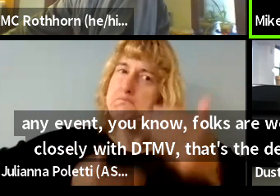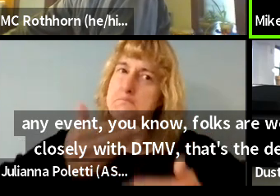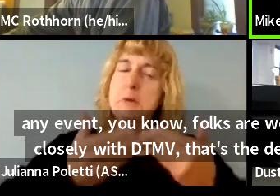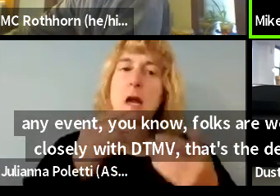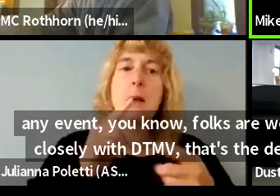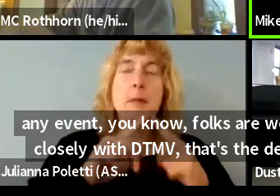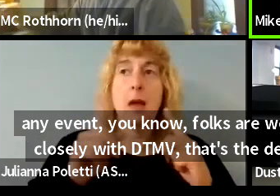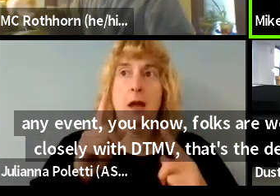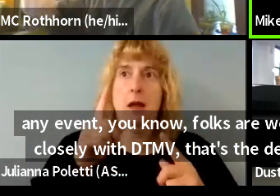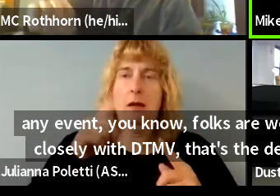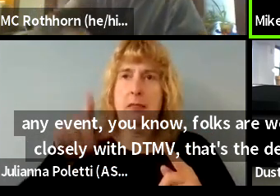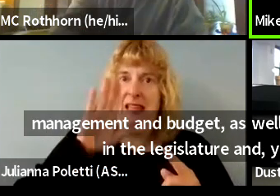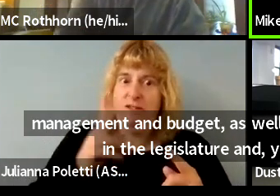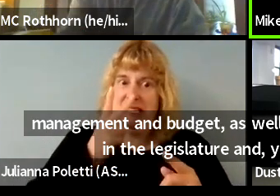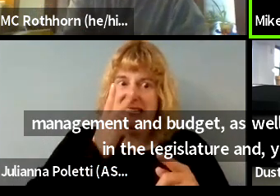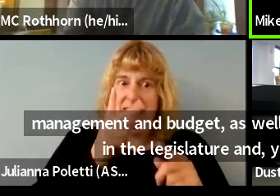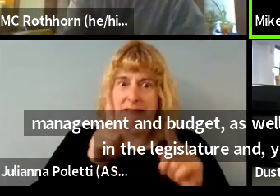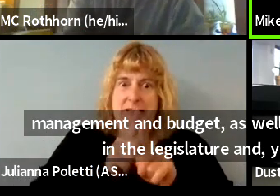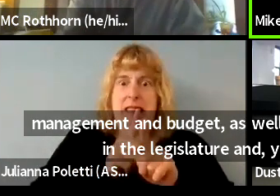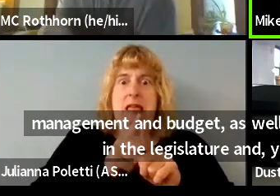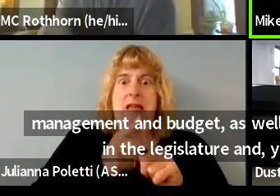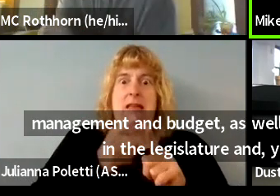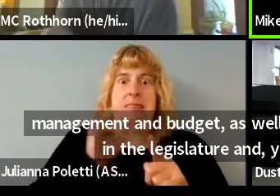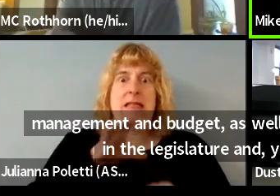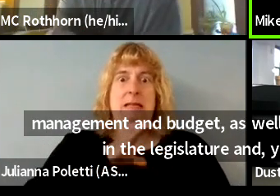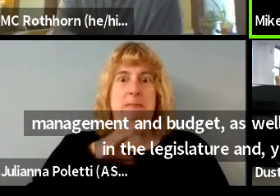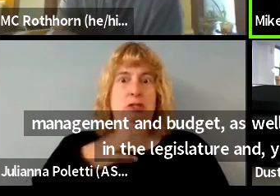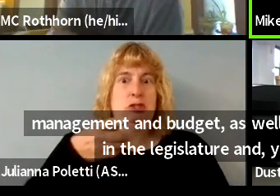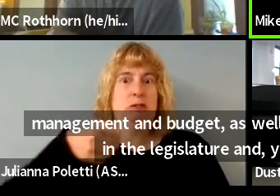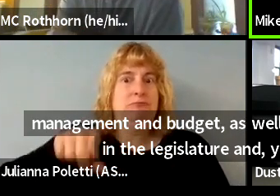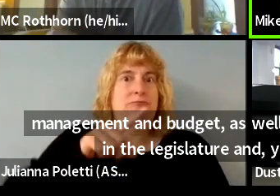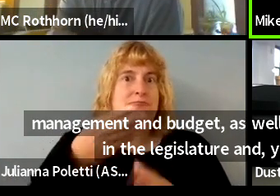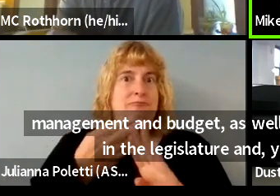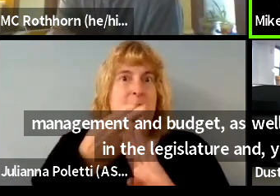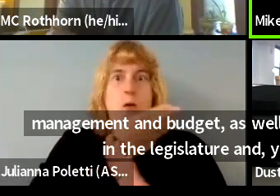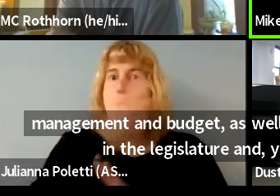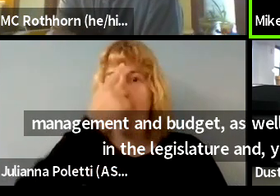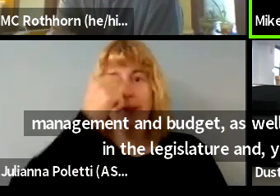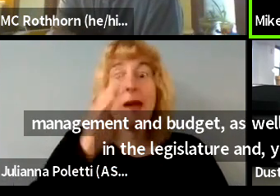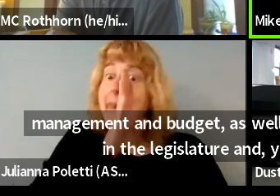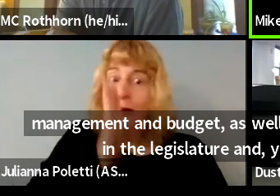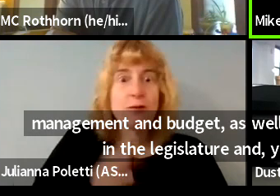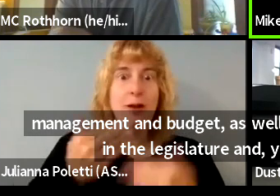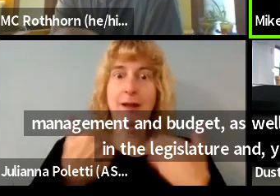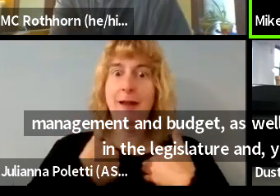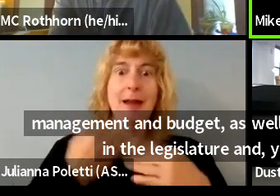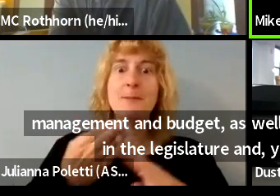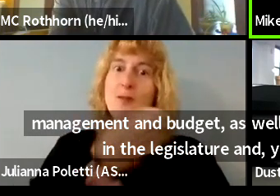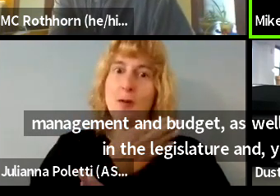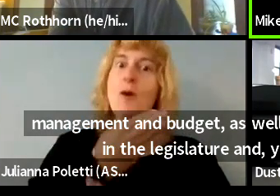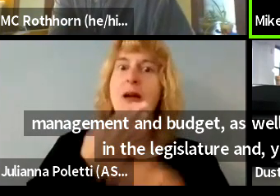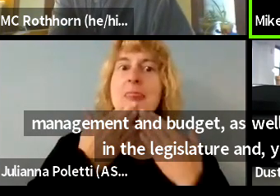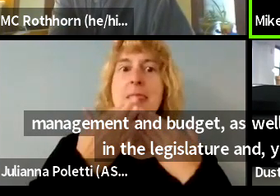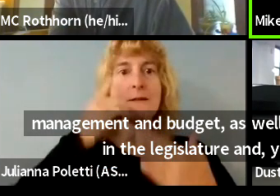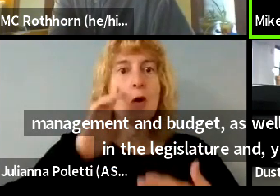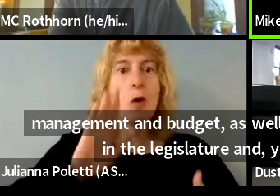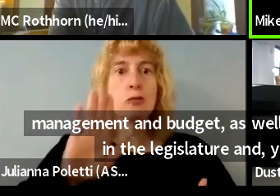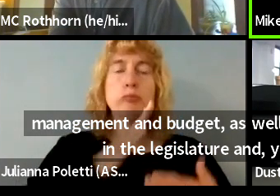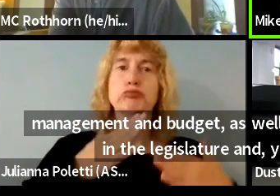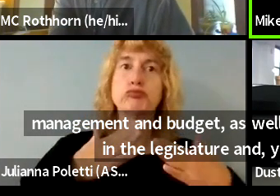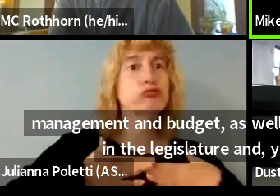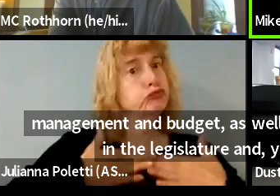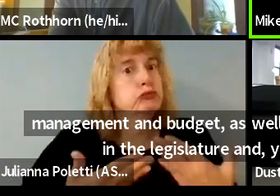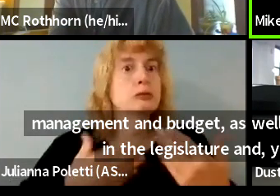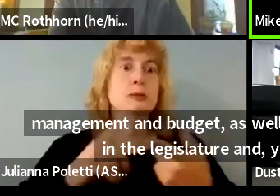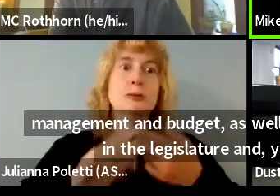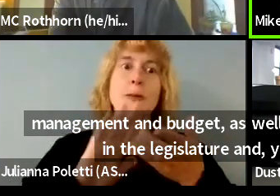seen anything like this before because there hasn't been anything like this before. So thank you again for your service and your willingness to be the first. And there's some of the things that I